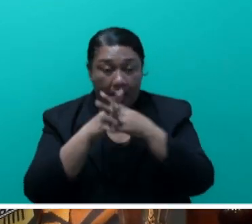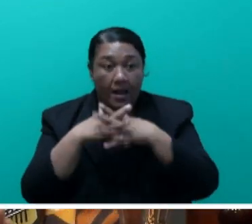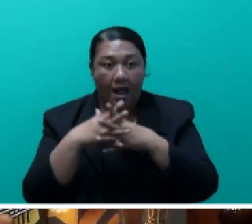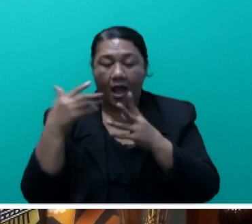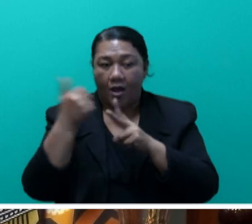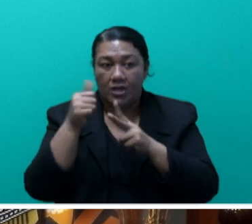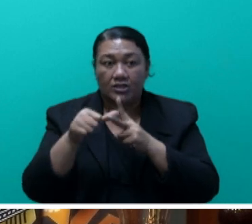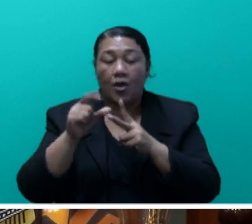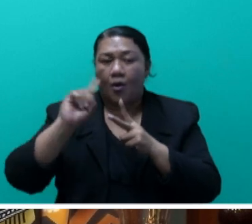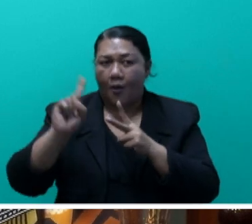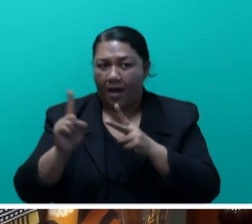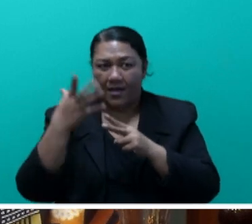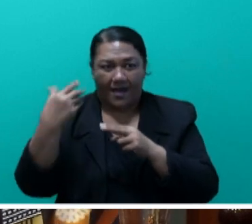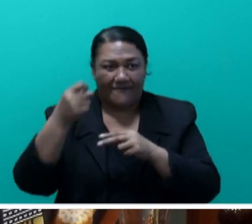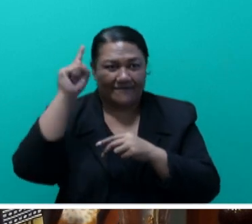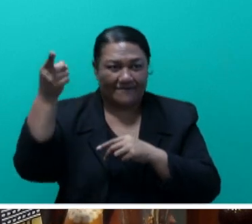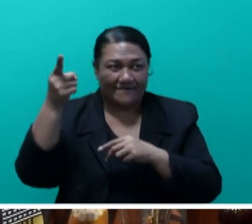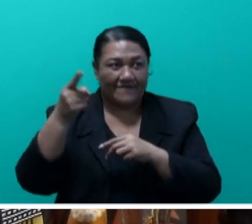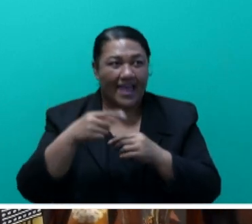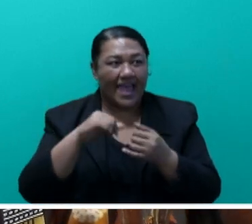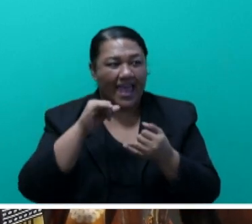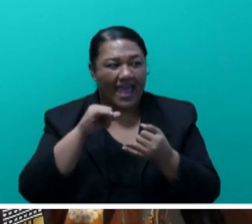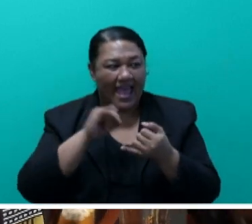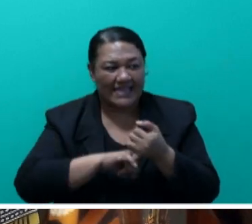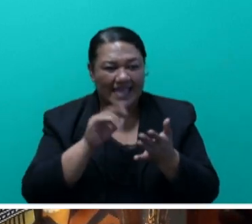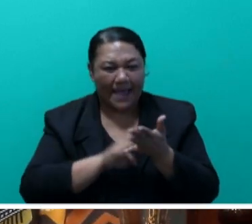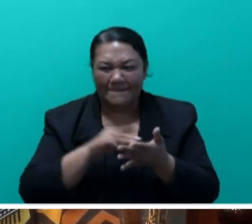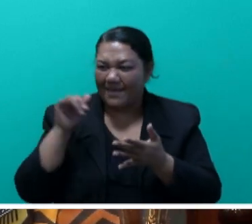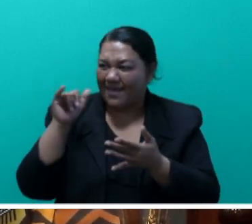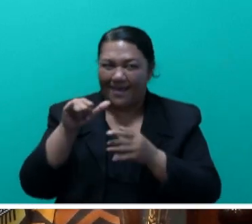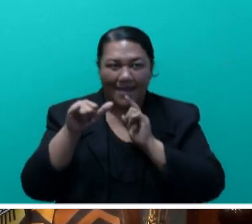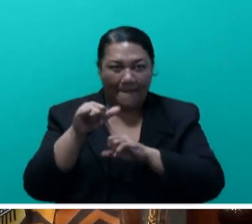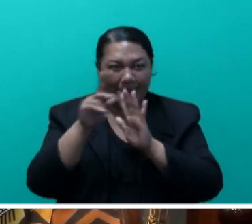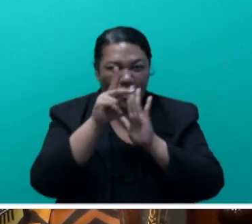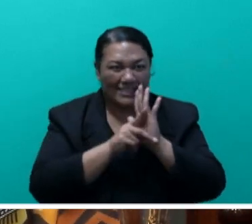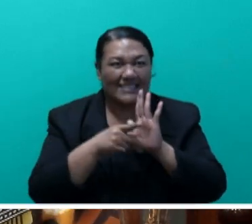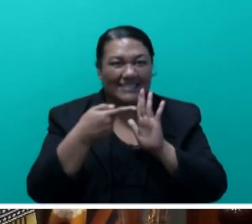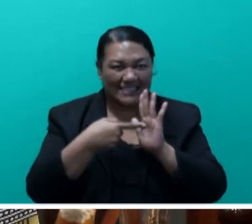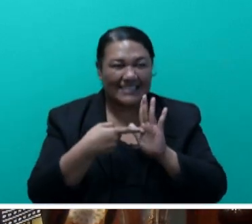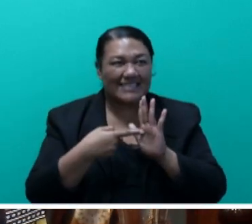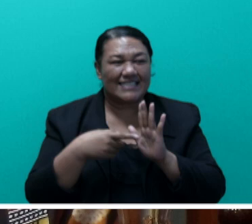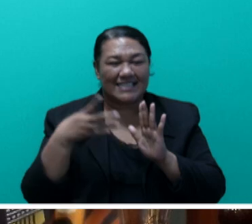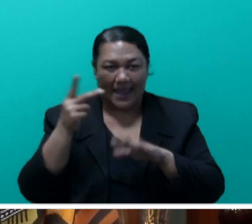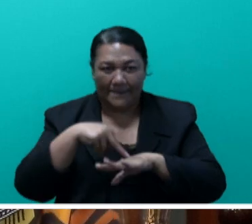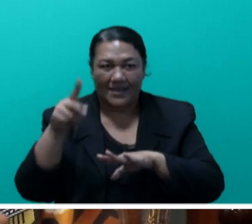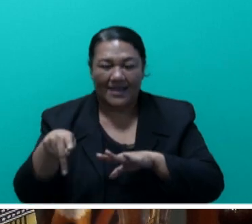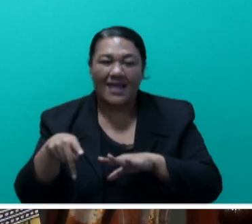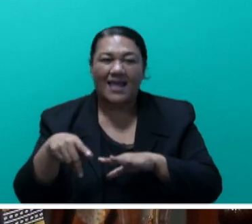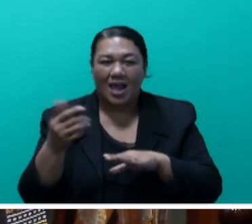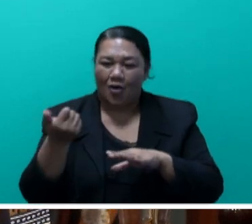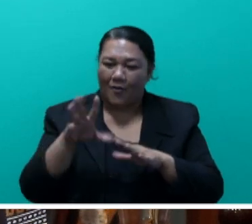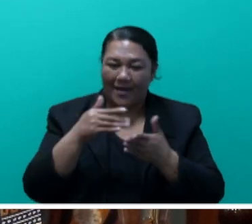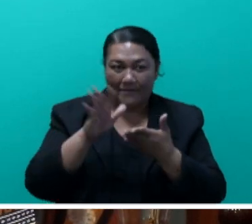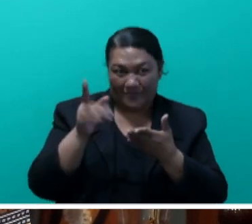if we liberalize our air policy, aviation policy, which we did. Cabinet approved liberalization.